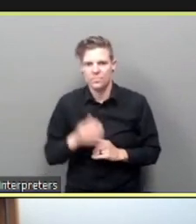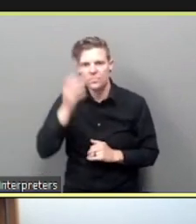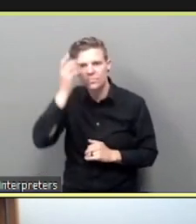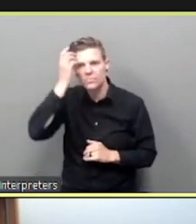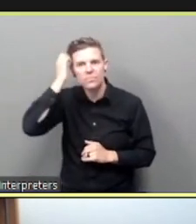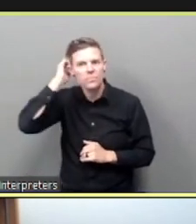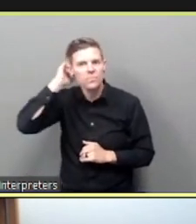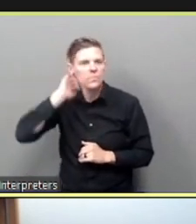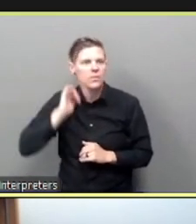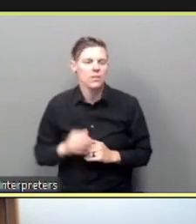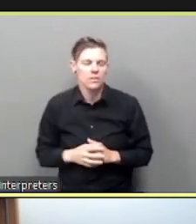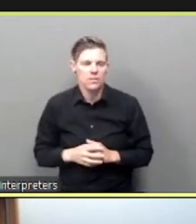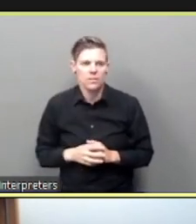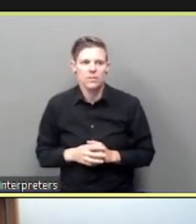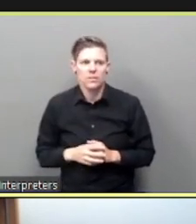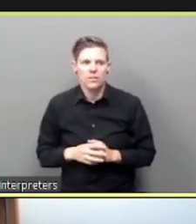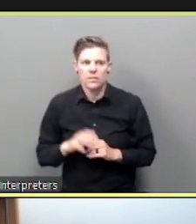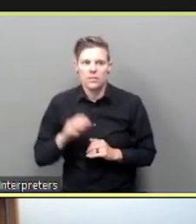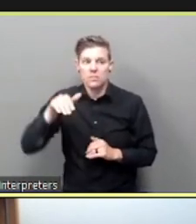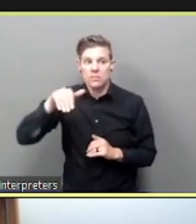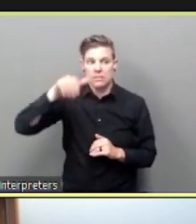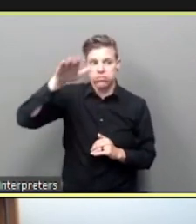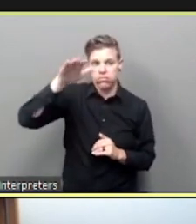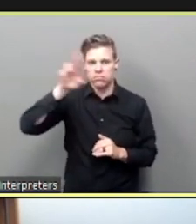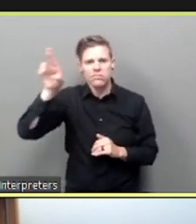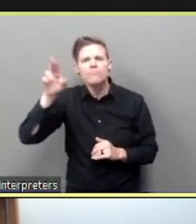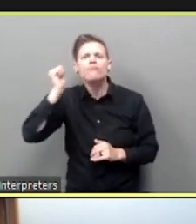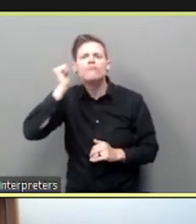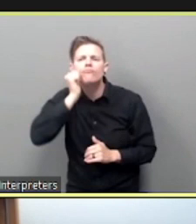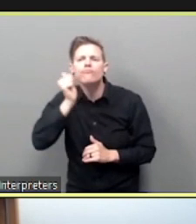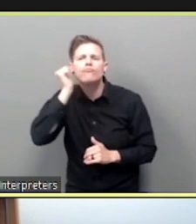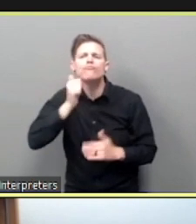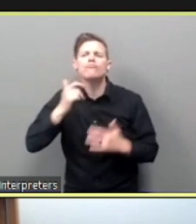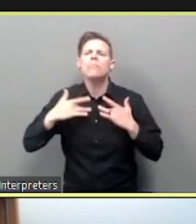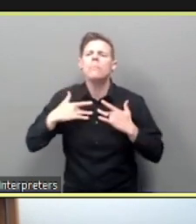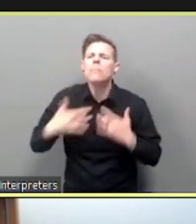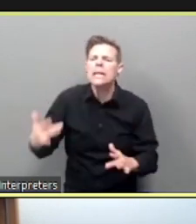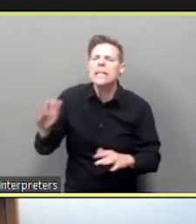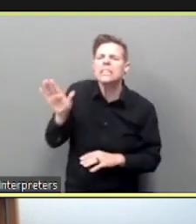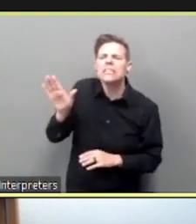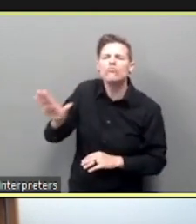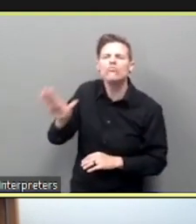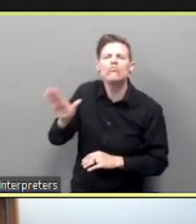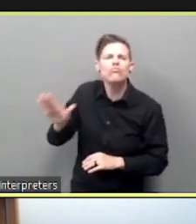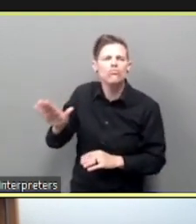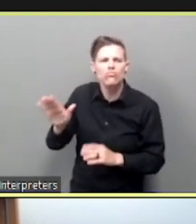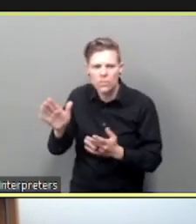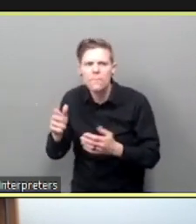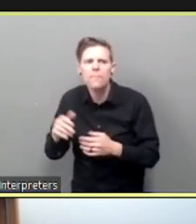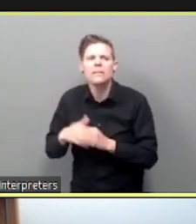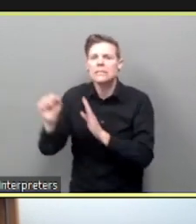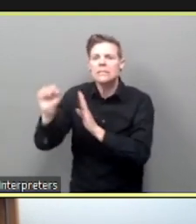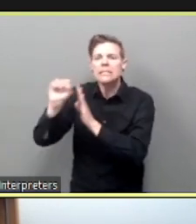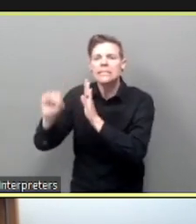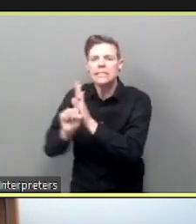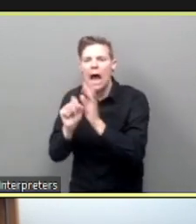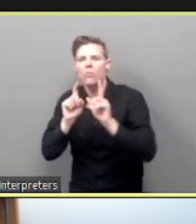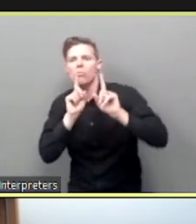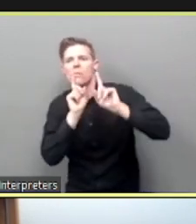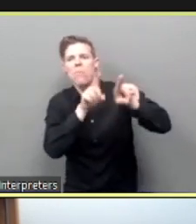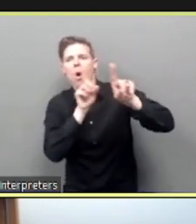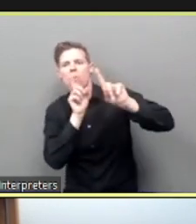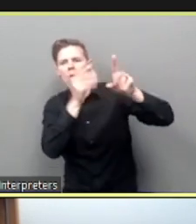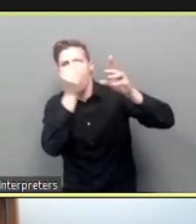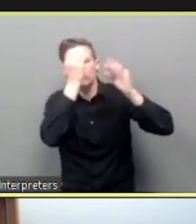daily trend in COVID-19 cases in the United States reported to CDC. And again, you see this nice downward trend. And then we're